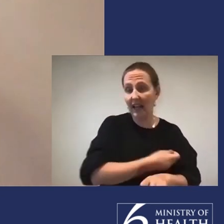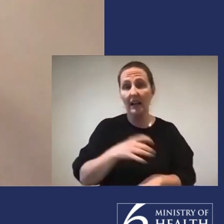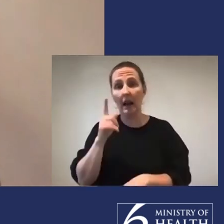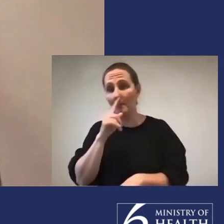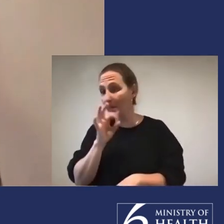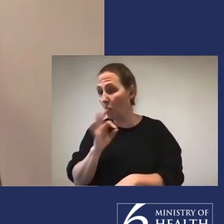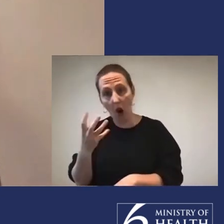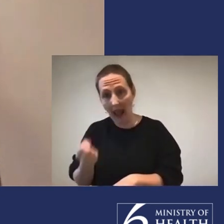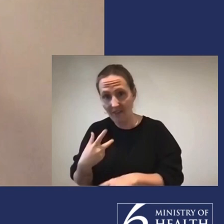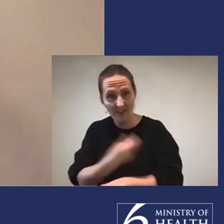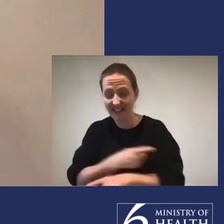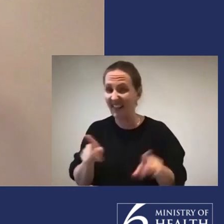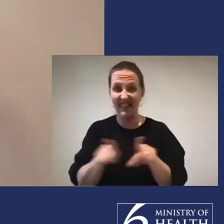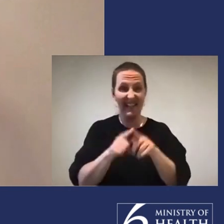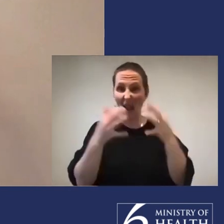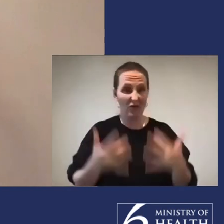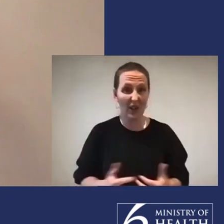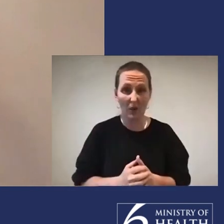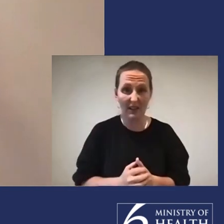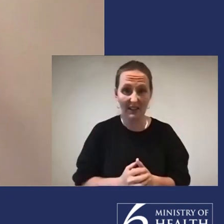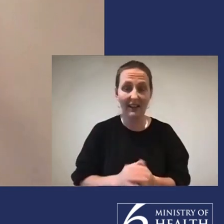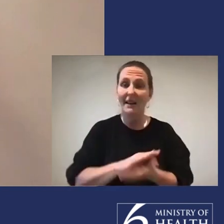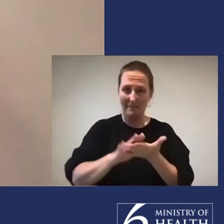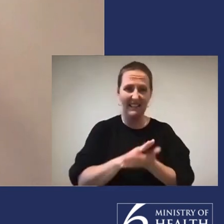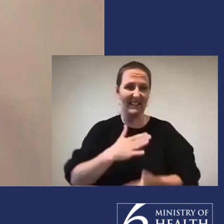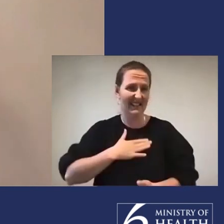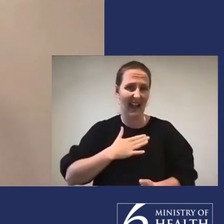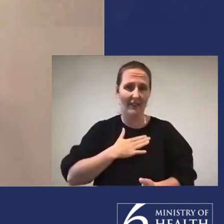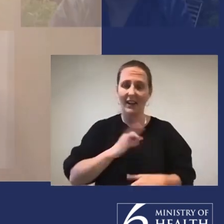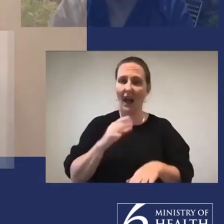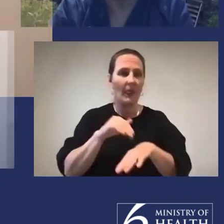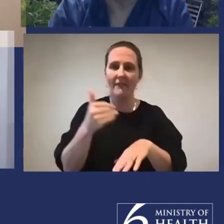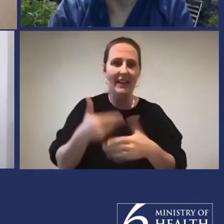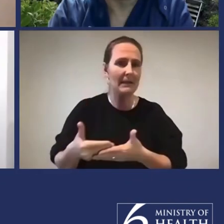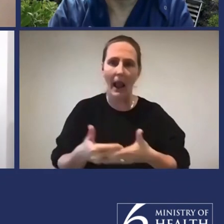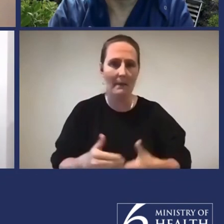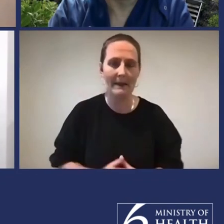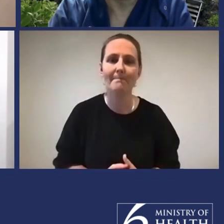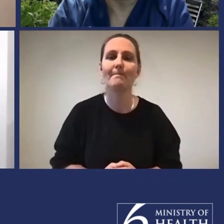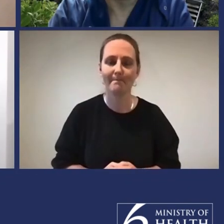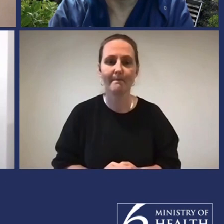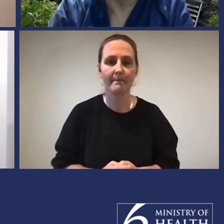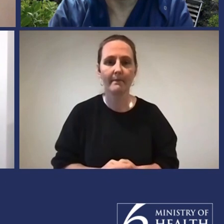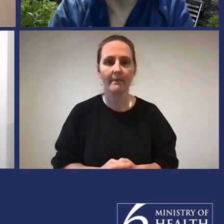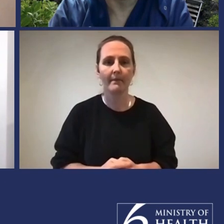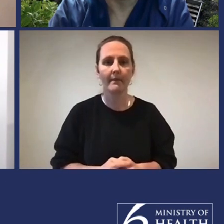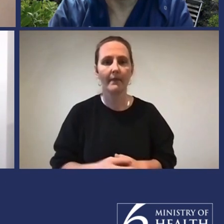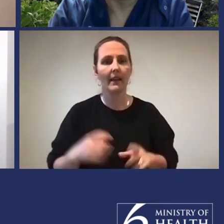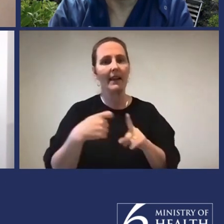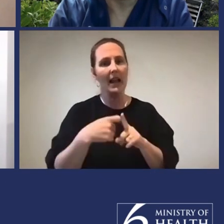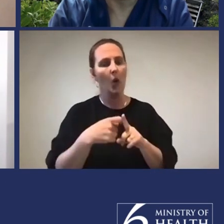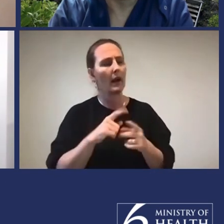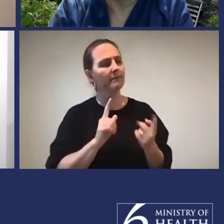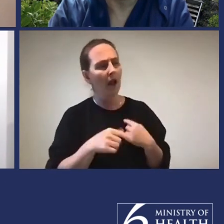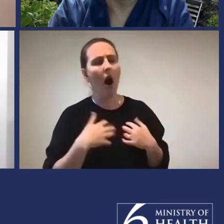vaccine. So I think that's really reassuring to show that it's safe and it won't affect the baby. It's really interesting because in my first trimester,